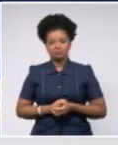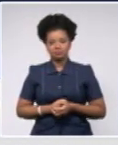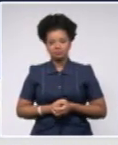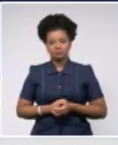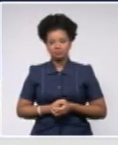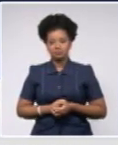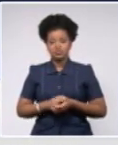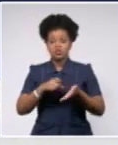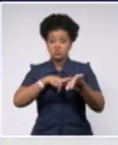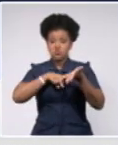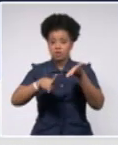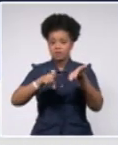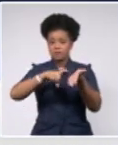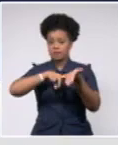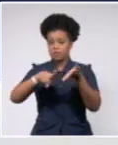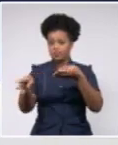with